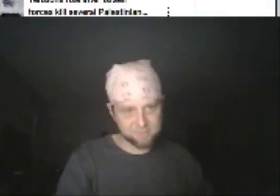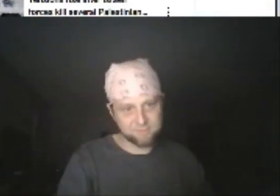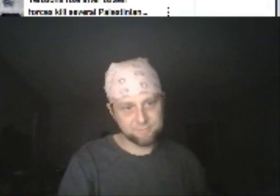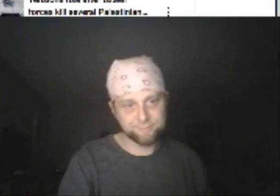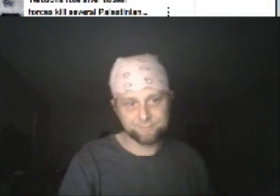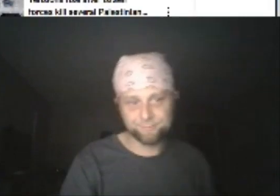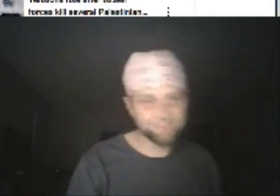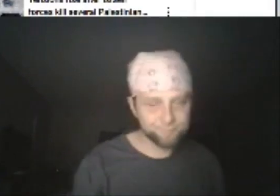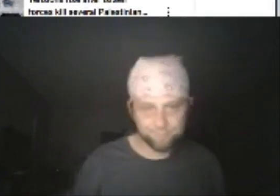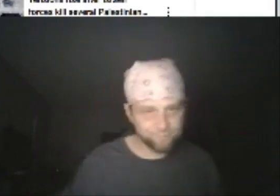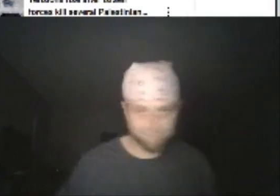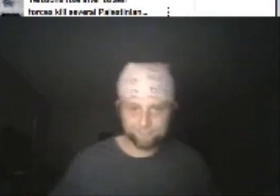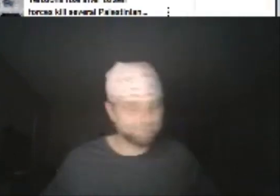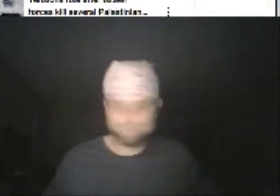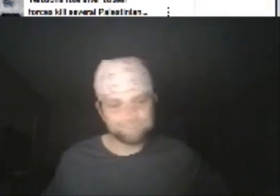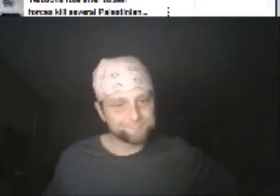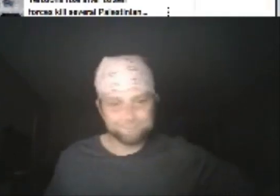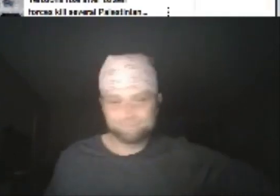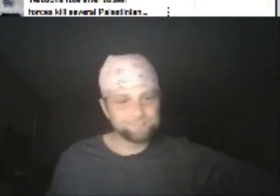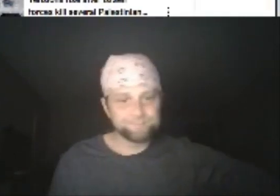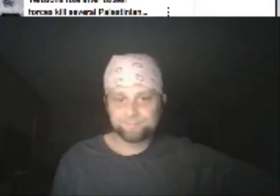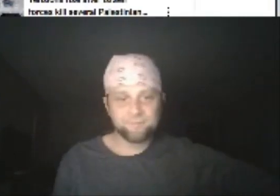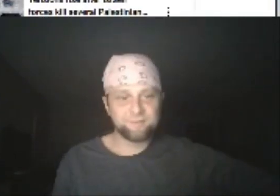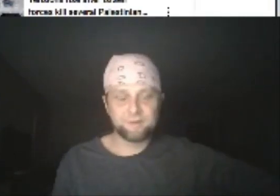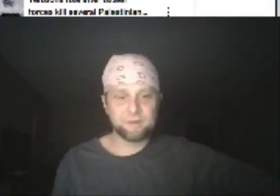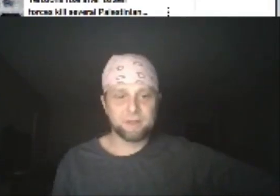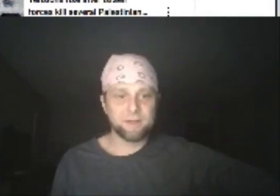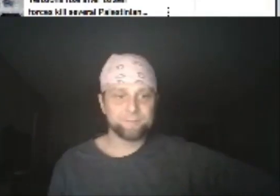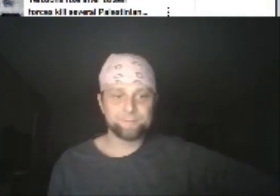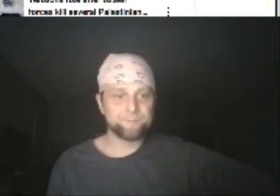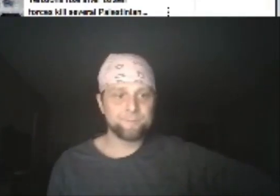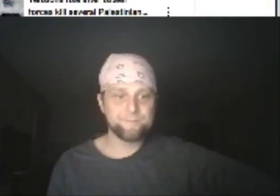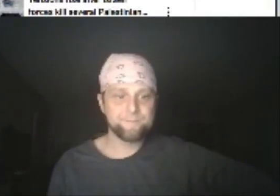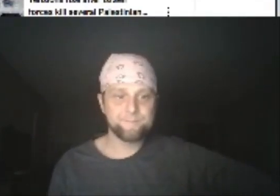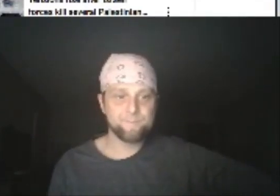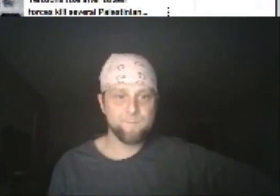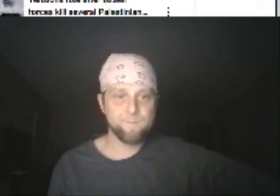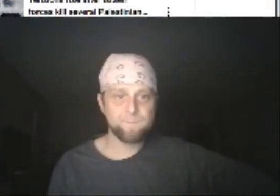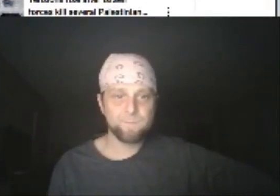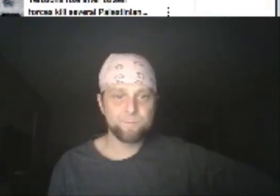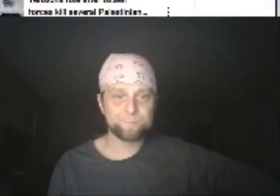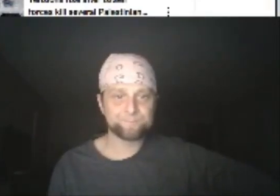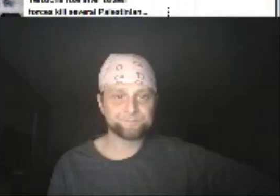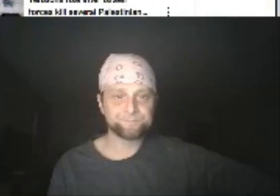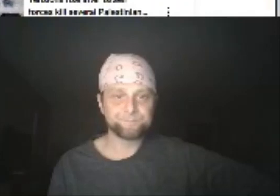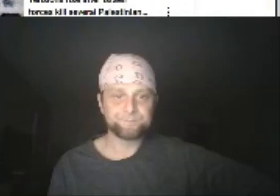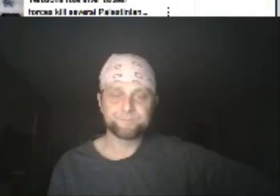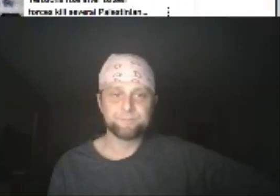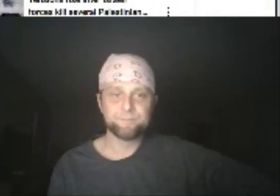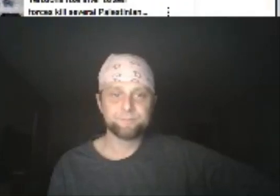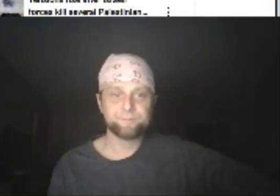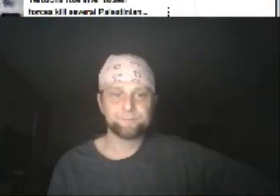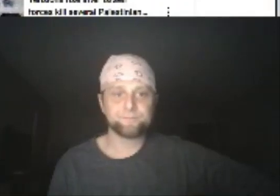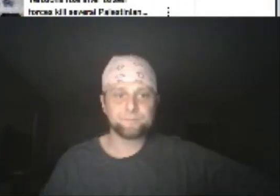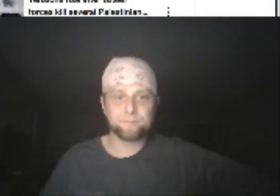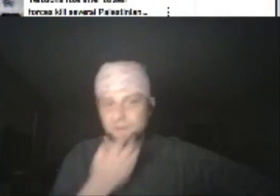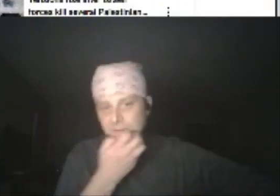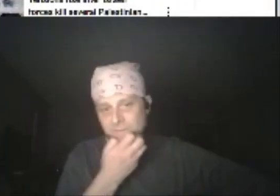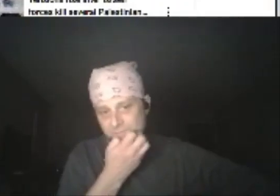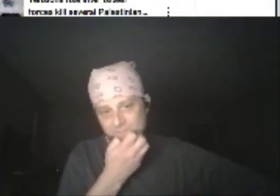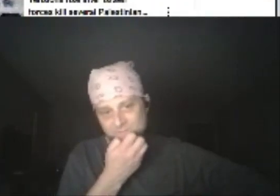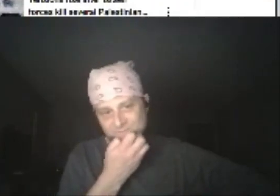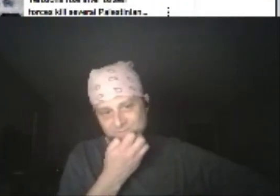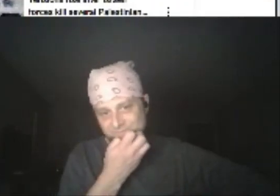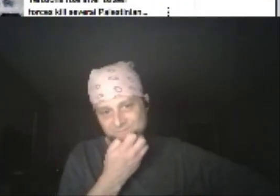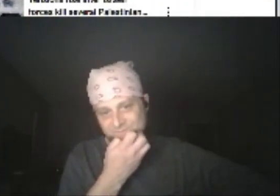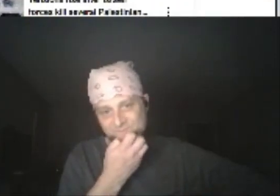tanks. Do our part to provide Ukraine with what it needs. I mentioned our latest provision of security assistance that we announced on Thursday and Friday.